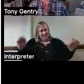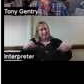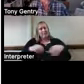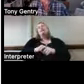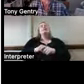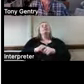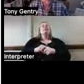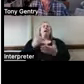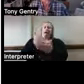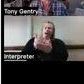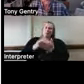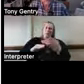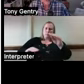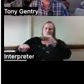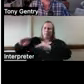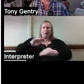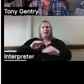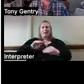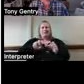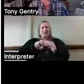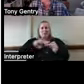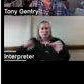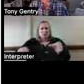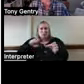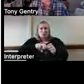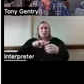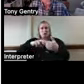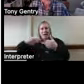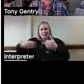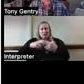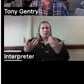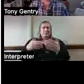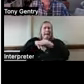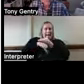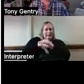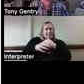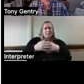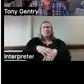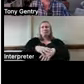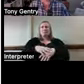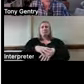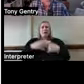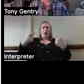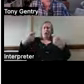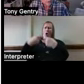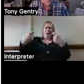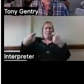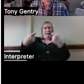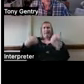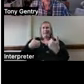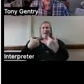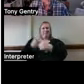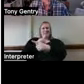with mobility transfers and access. They can automate routine appliance functions, allow remote